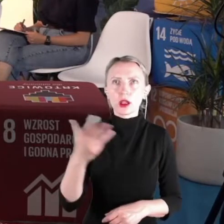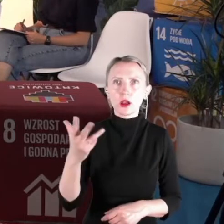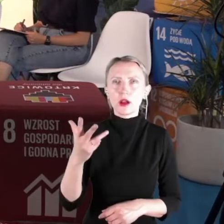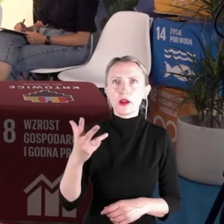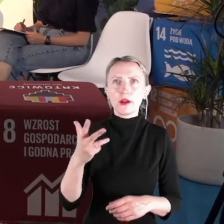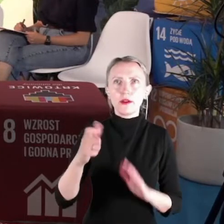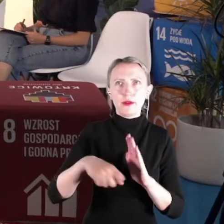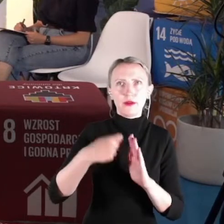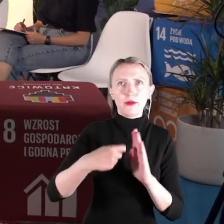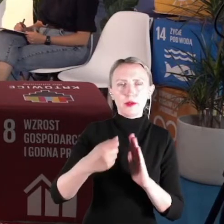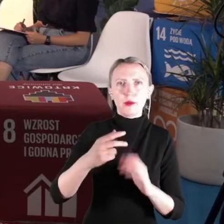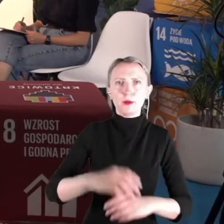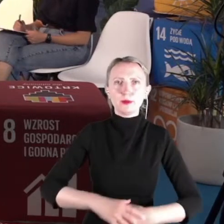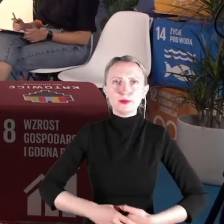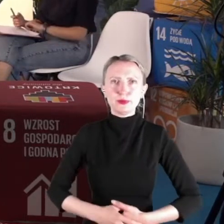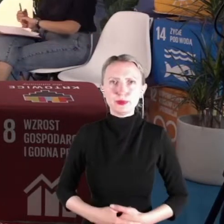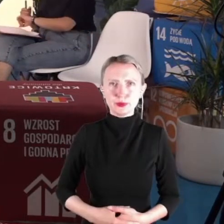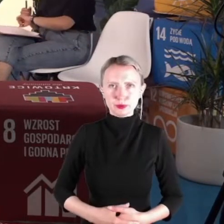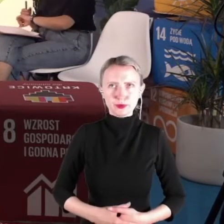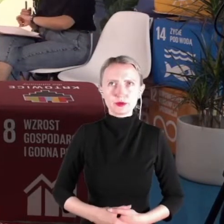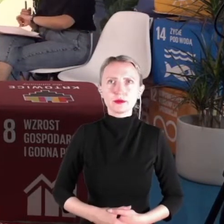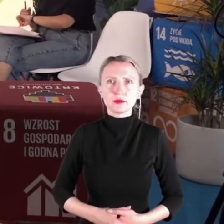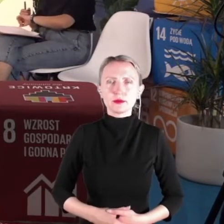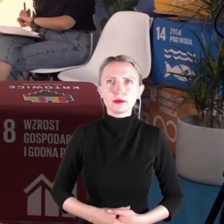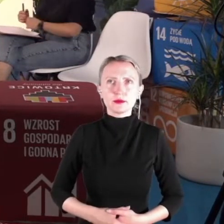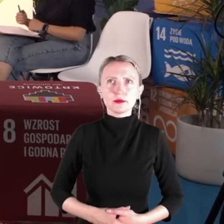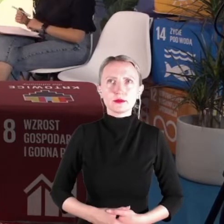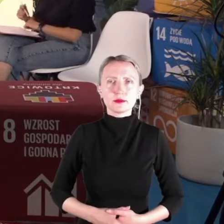grande para un restaurante. Un gimnasio para que vamos más fibra.